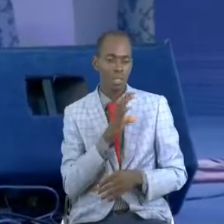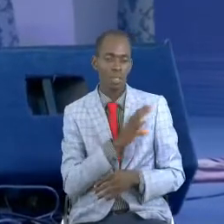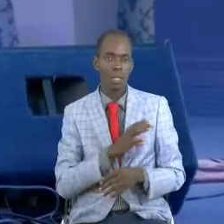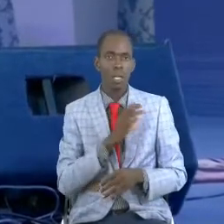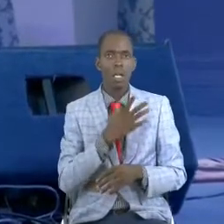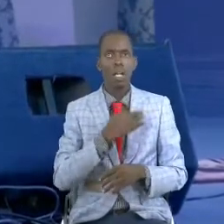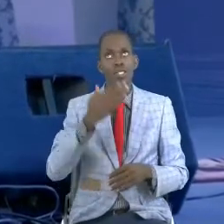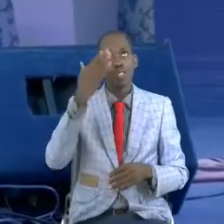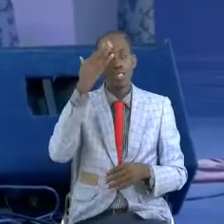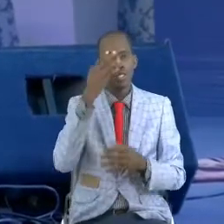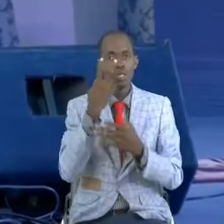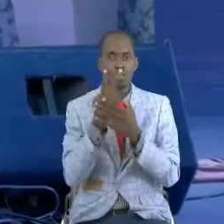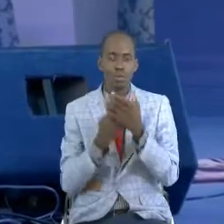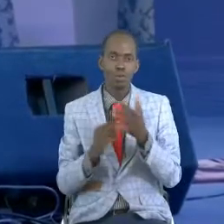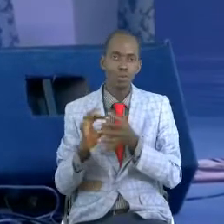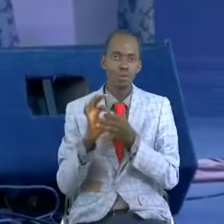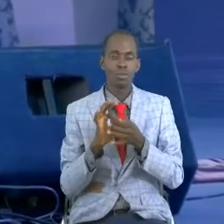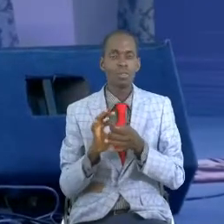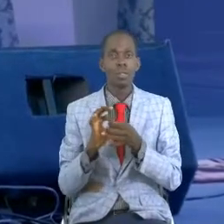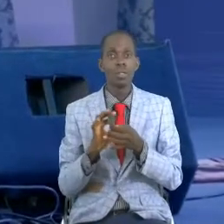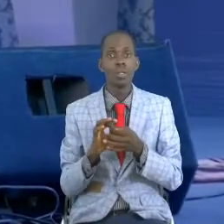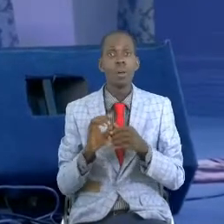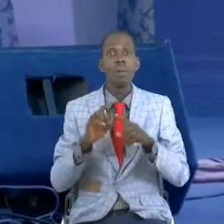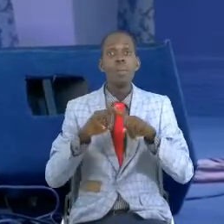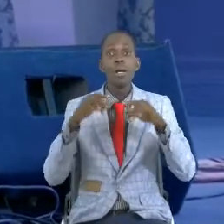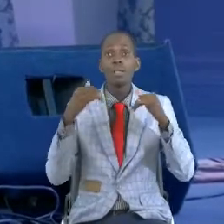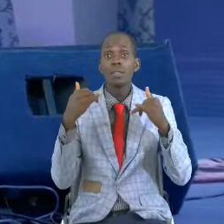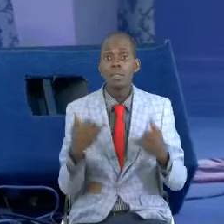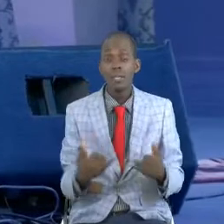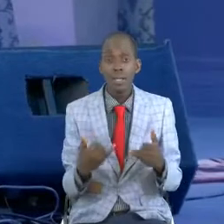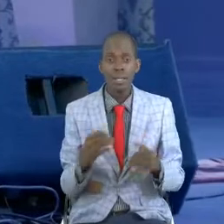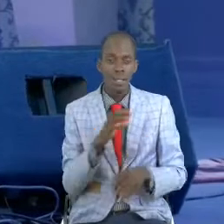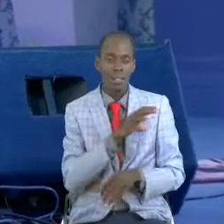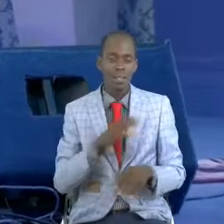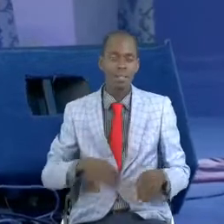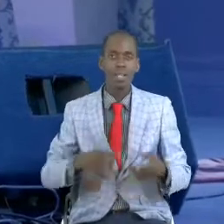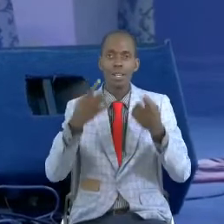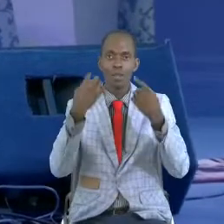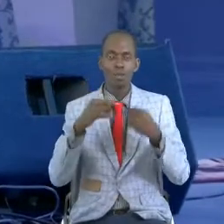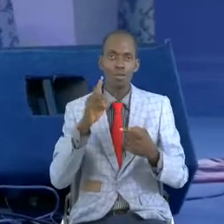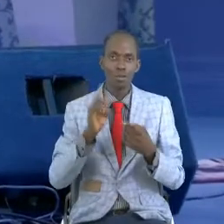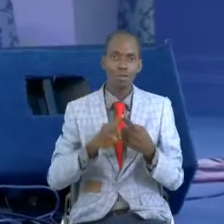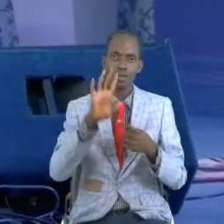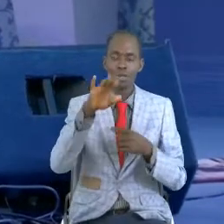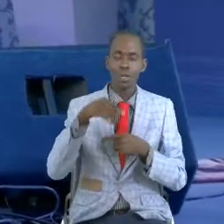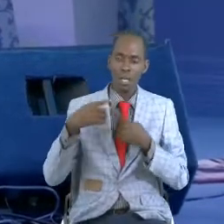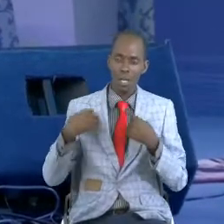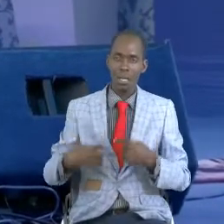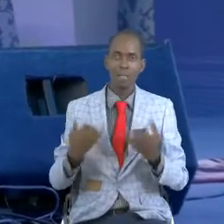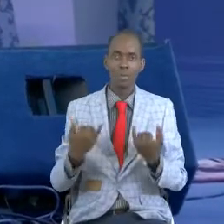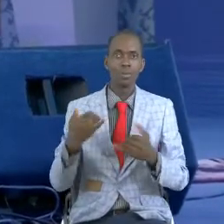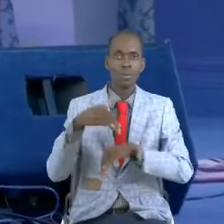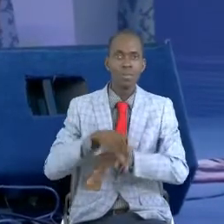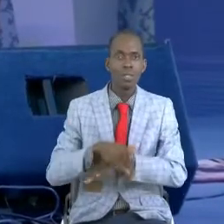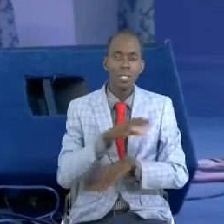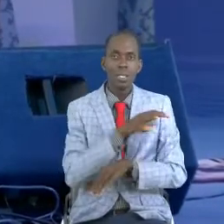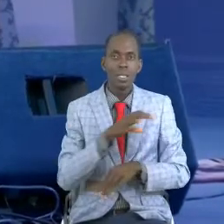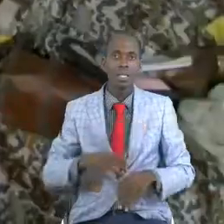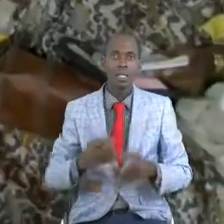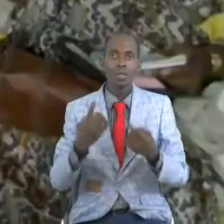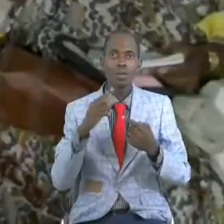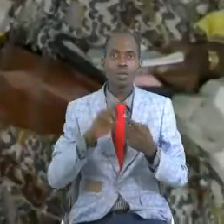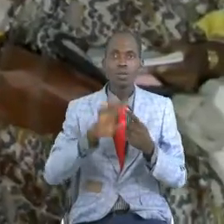but then christ comes to your life tonight i say christ comes your life